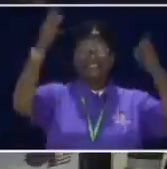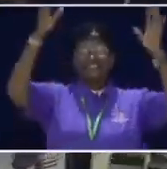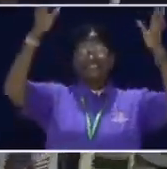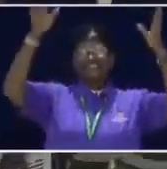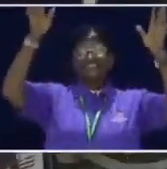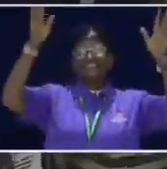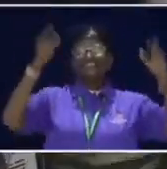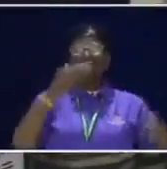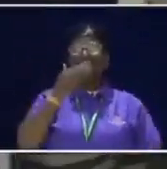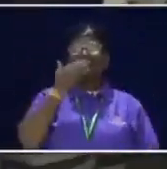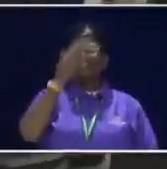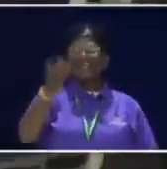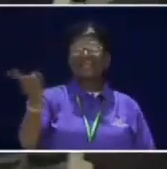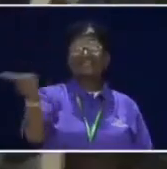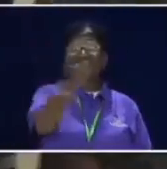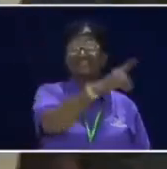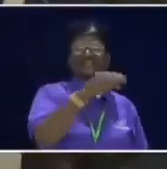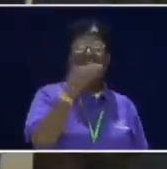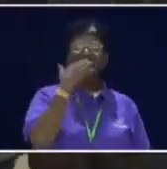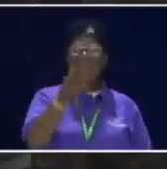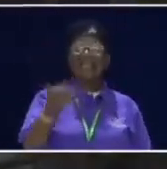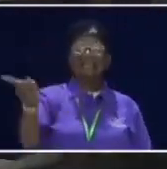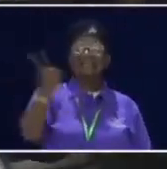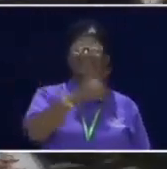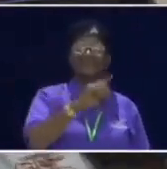Thank you. Thank you. God bless